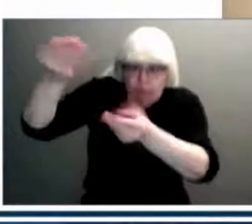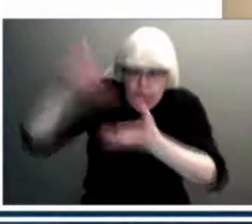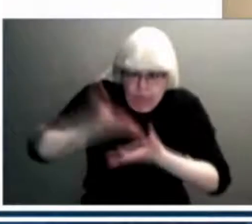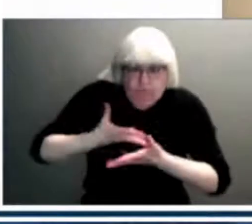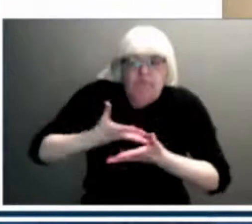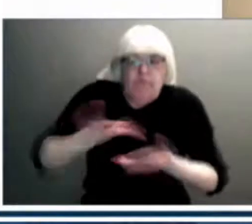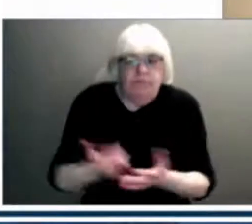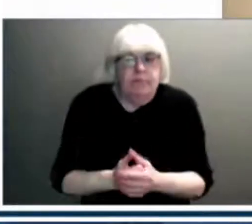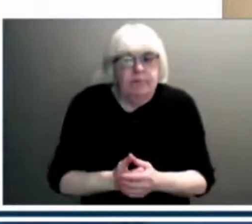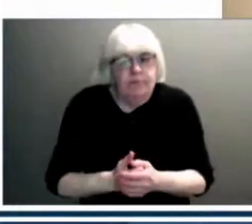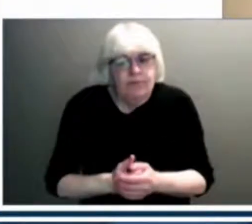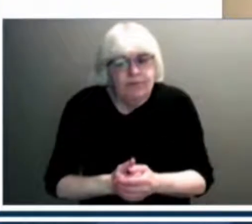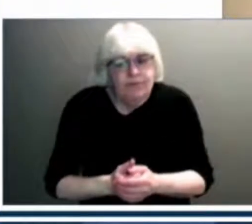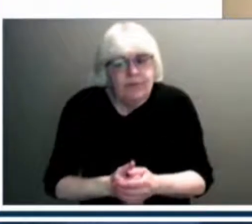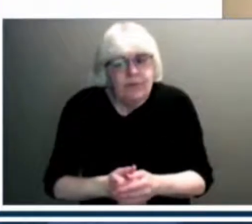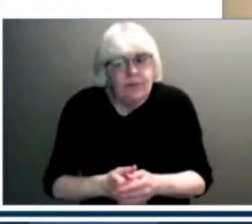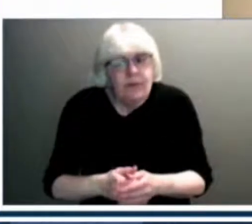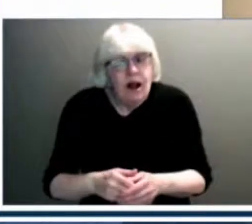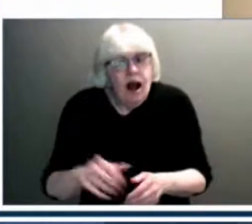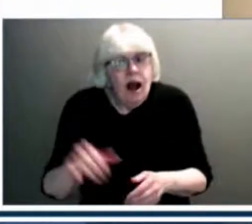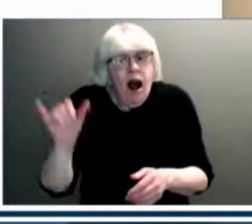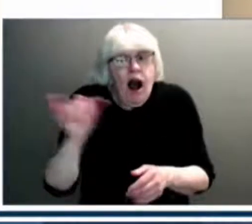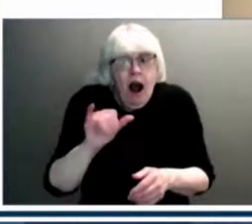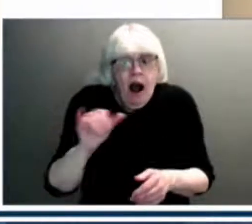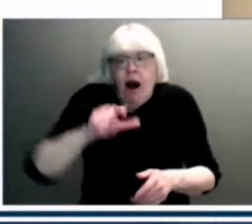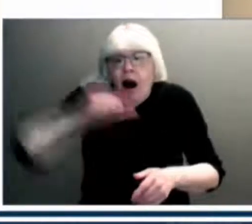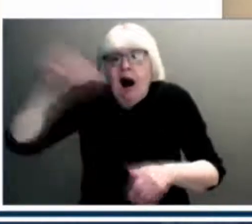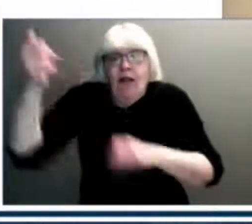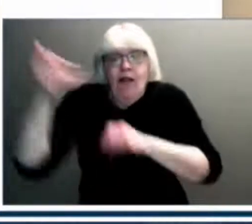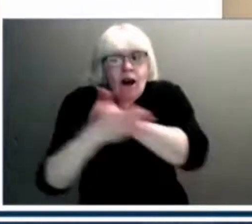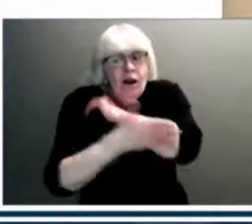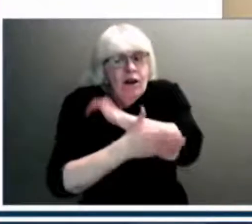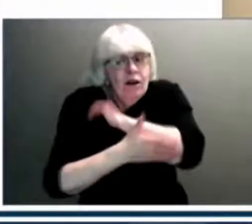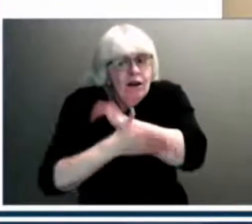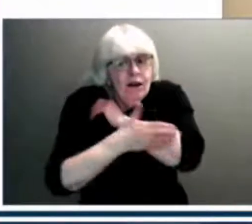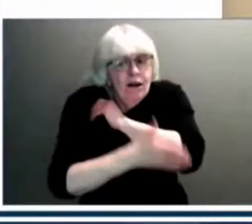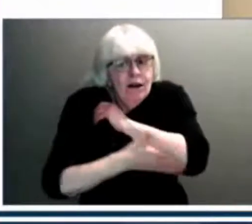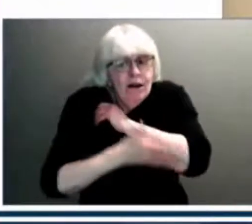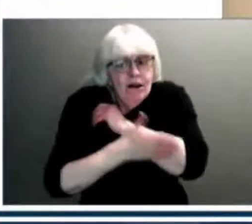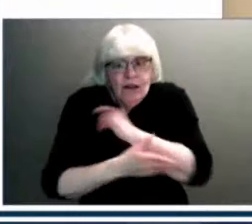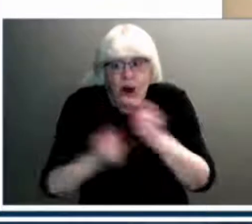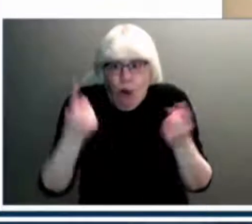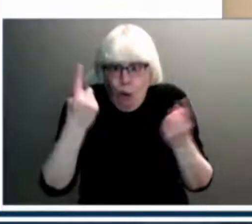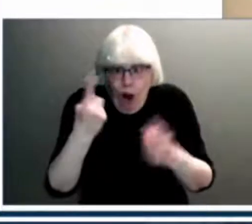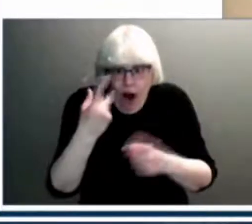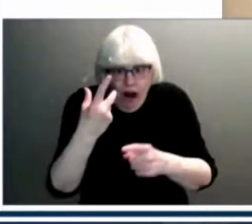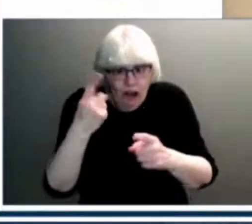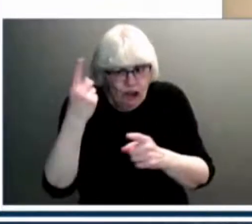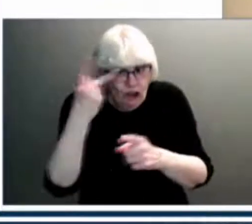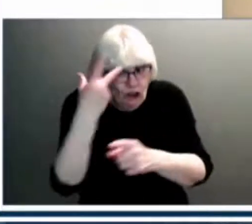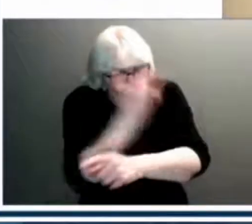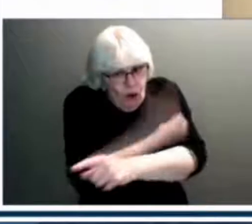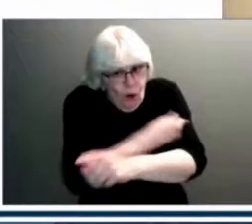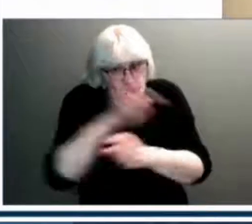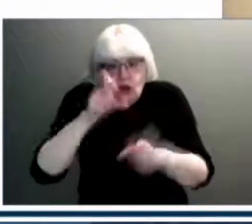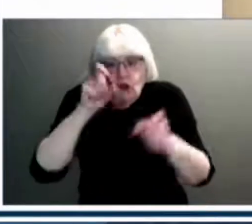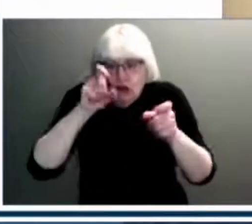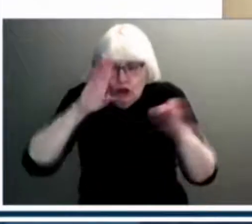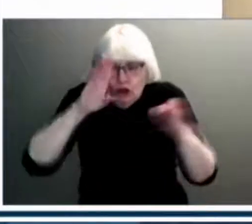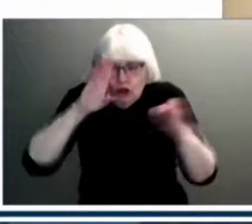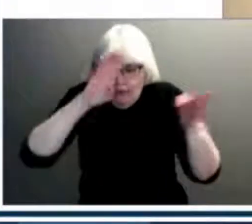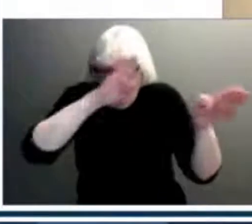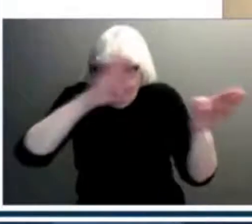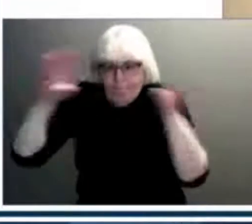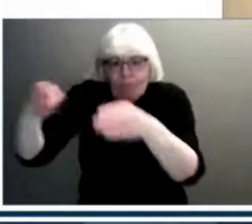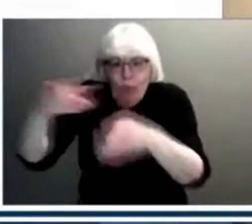other countries to offer even first dose, and ultimately we will only be safe here in Nova Scotia and in Canada